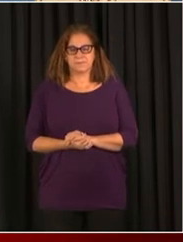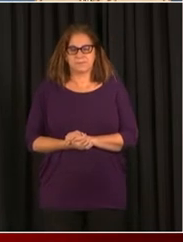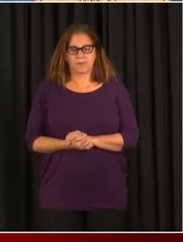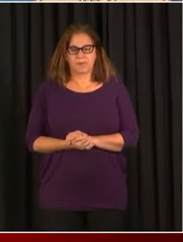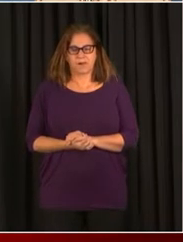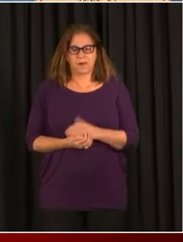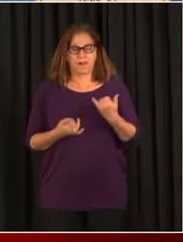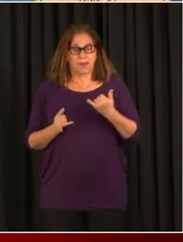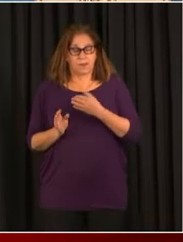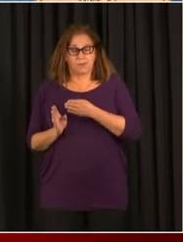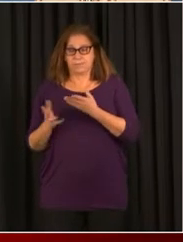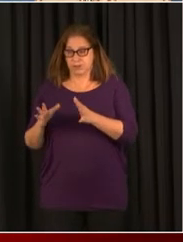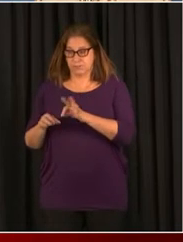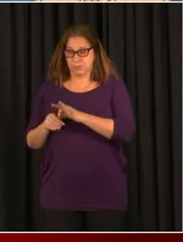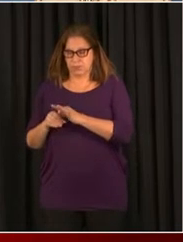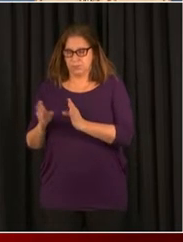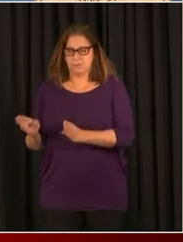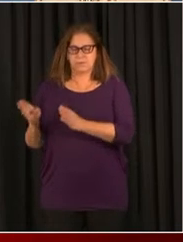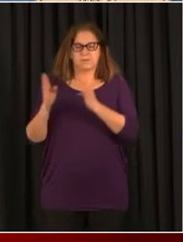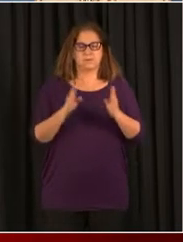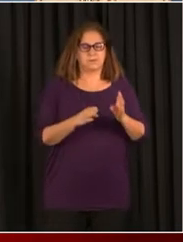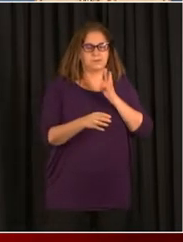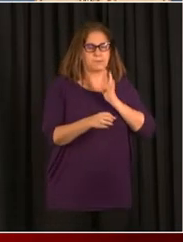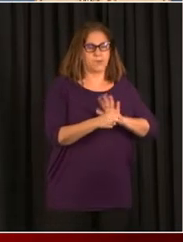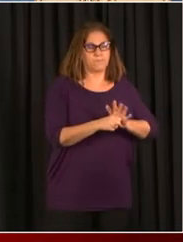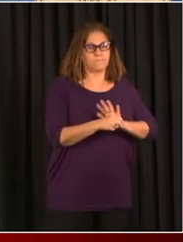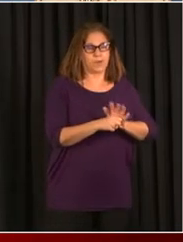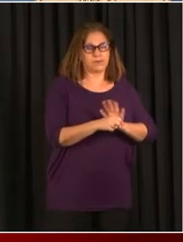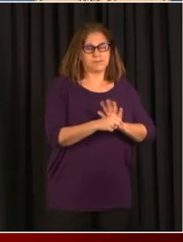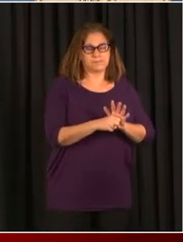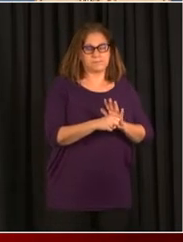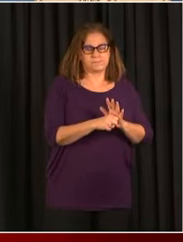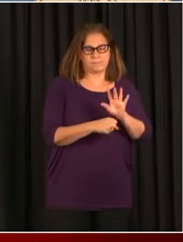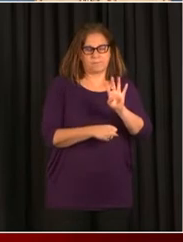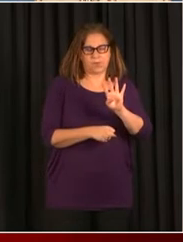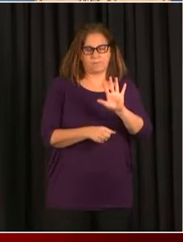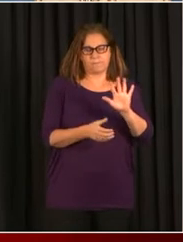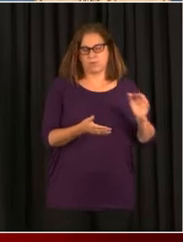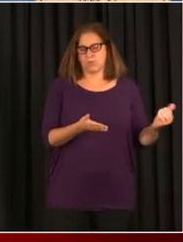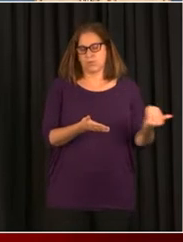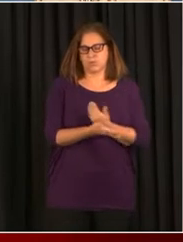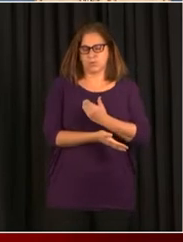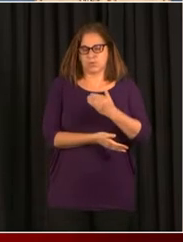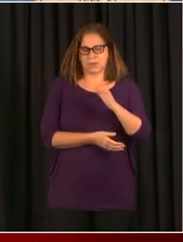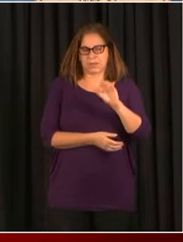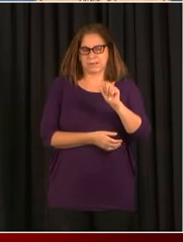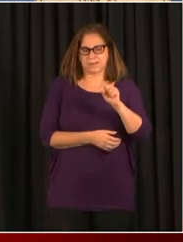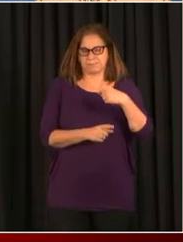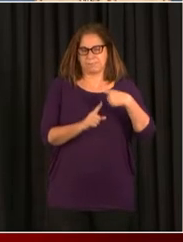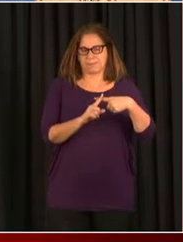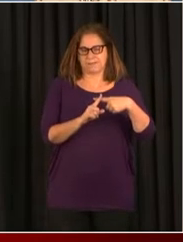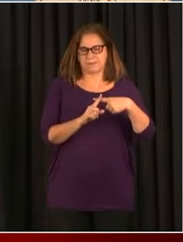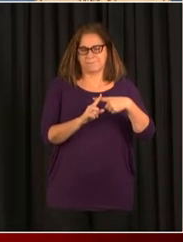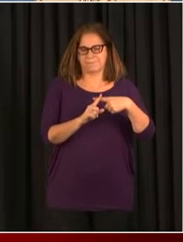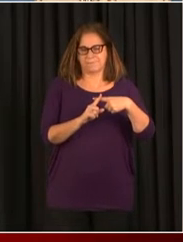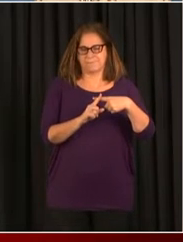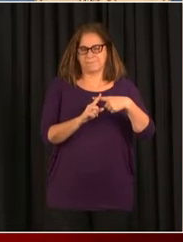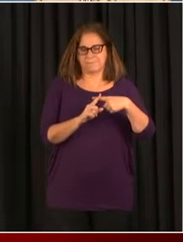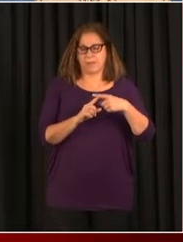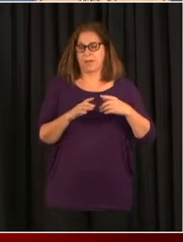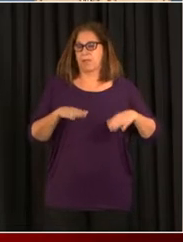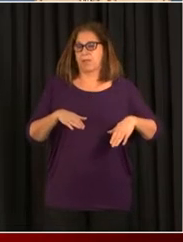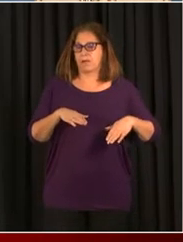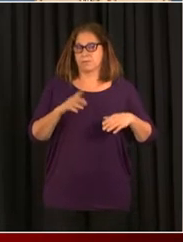Unfortunately, we do not report additional lives lost. We are also showing, as we do every